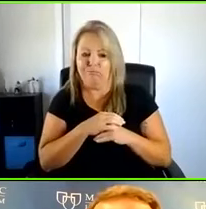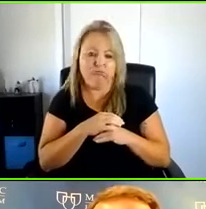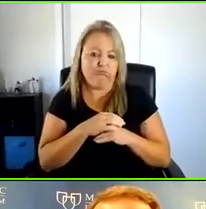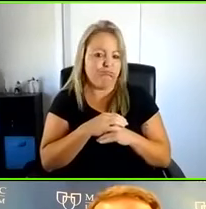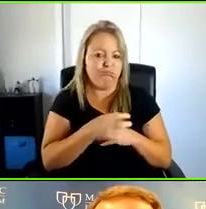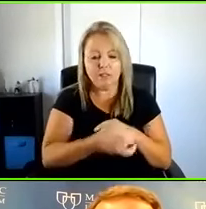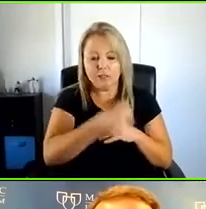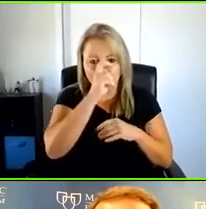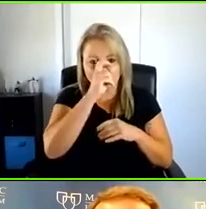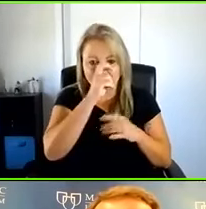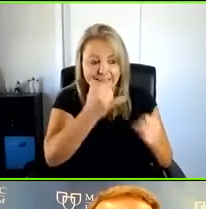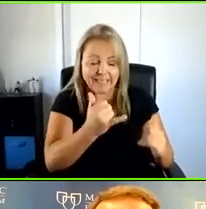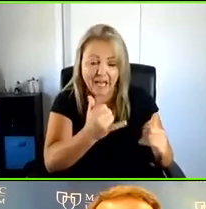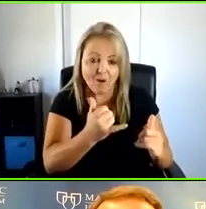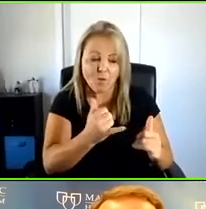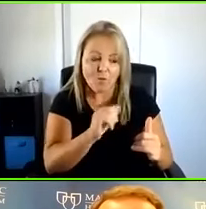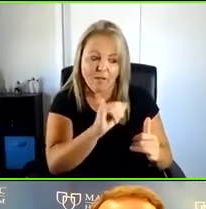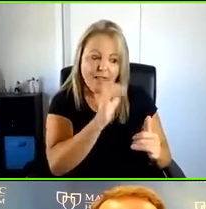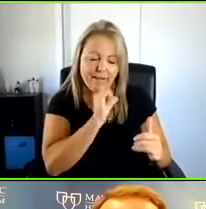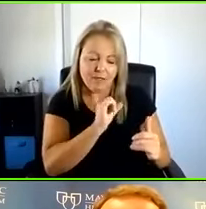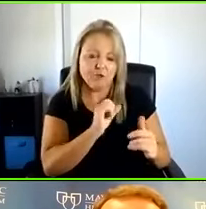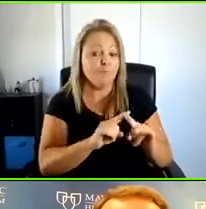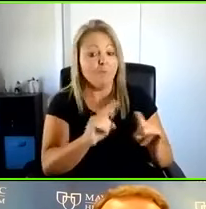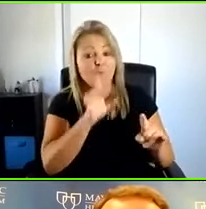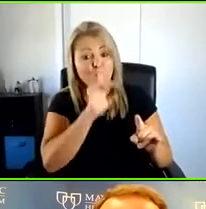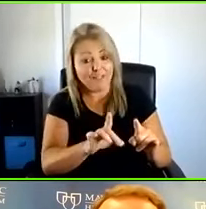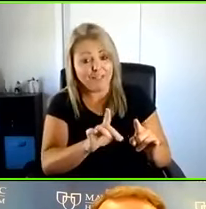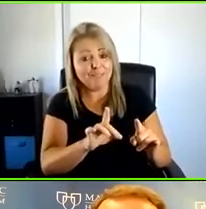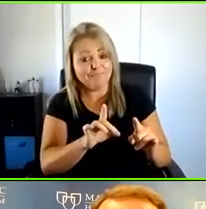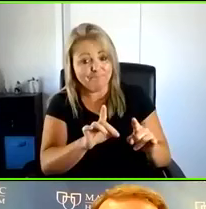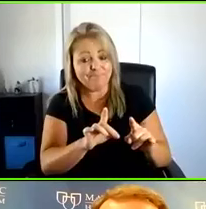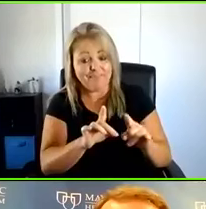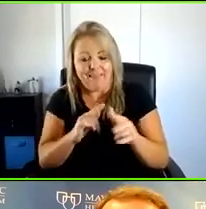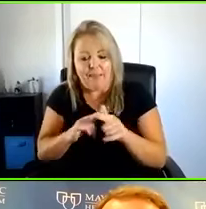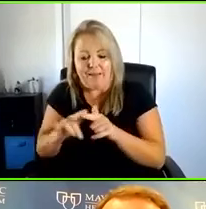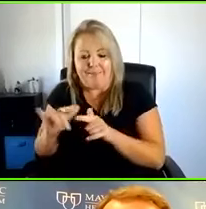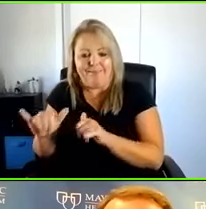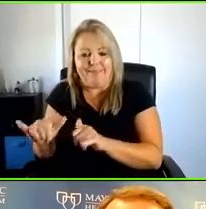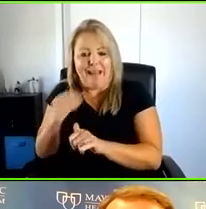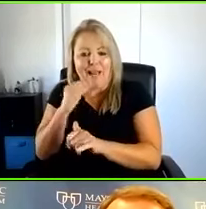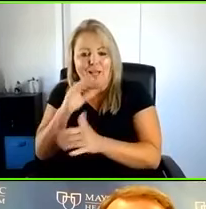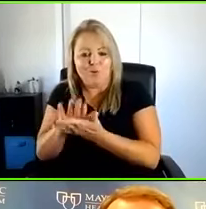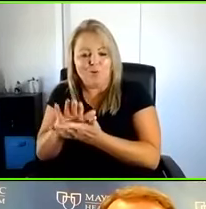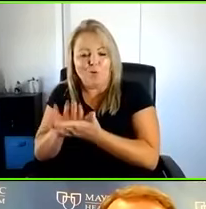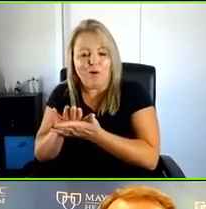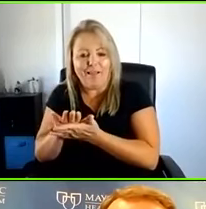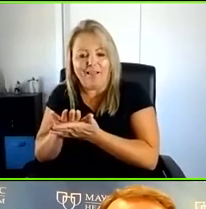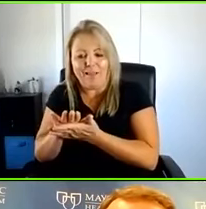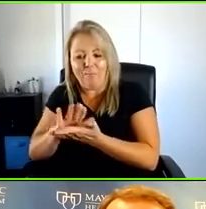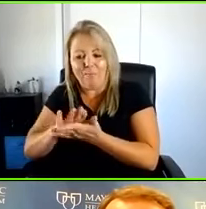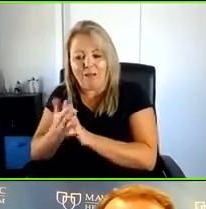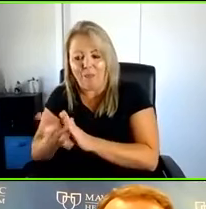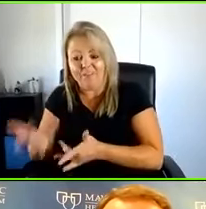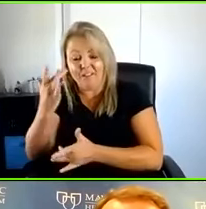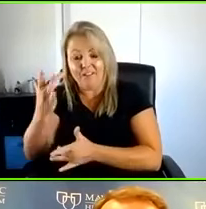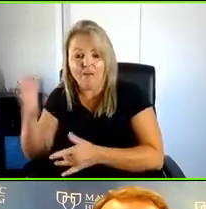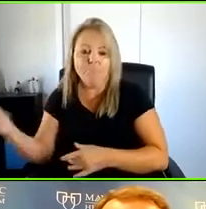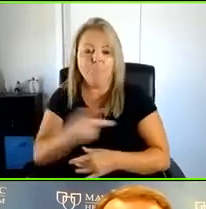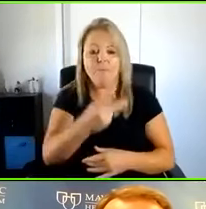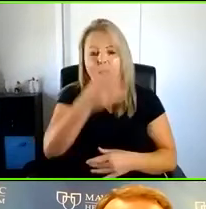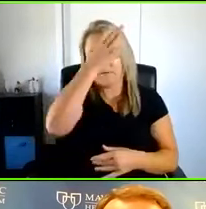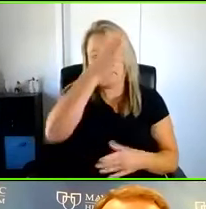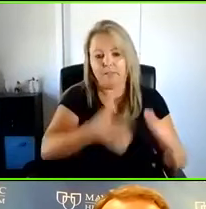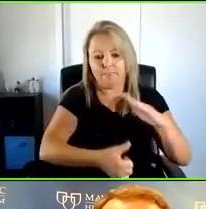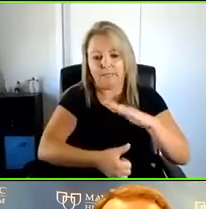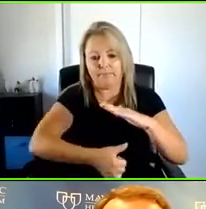strict for people of that age group, but really is going to allow you to stay in school instead of coming back to dad's basement.